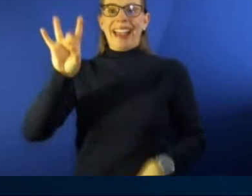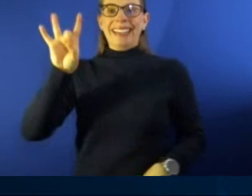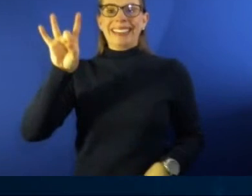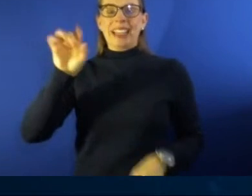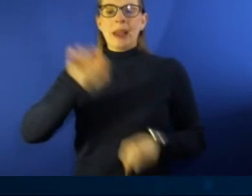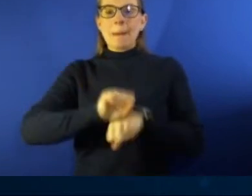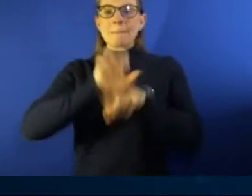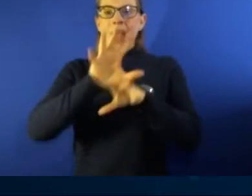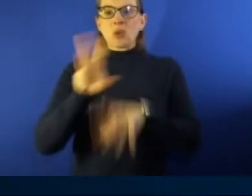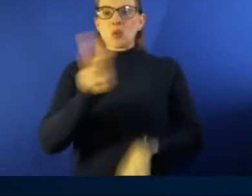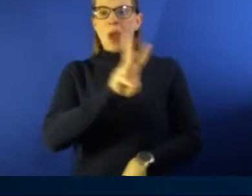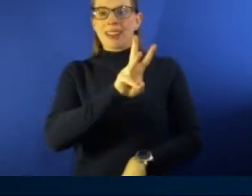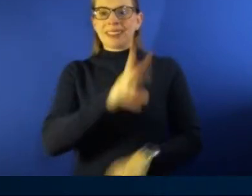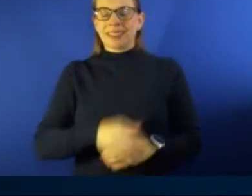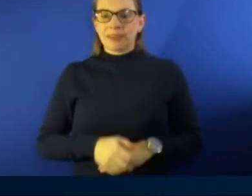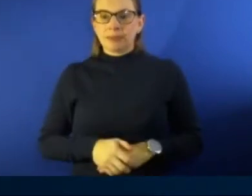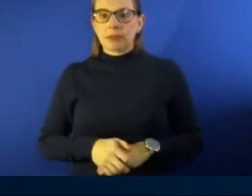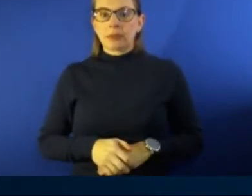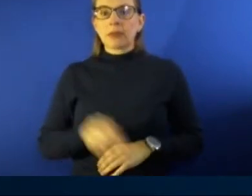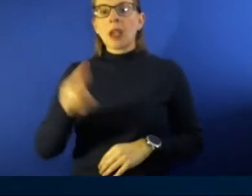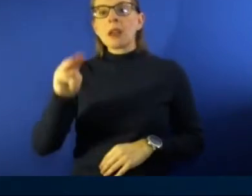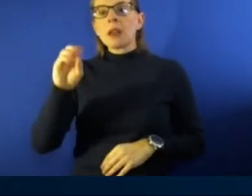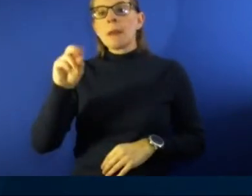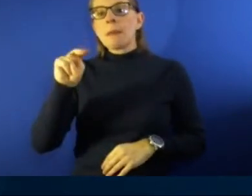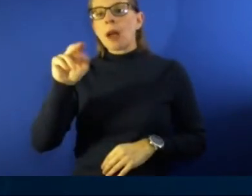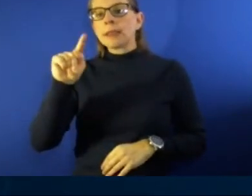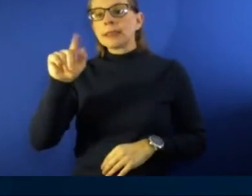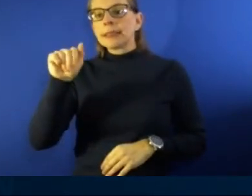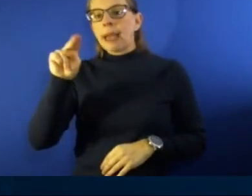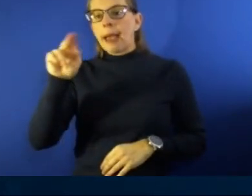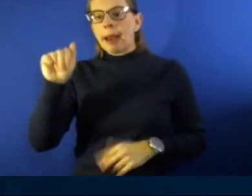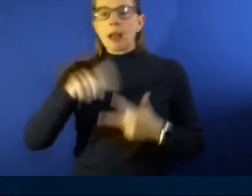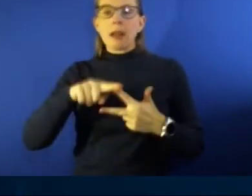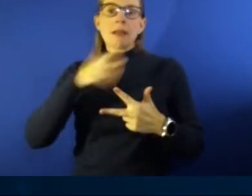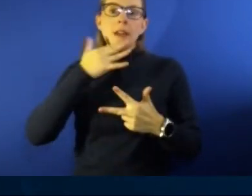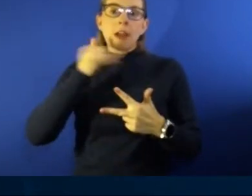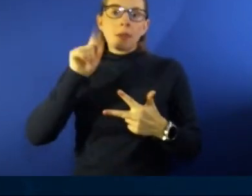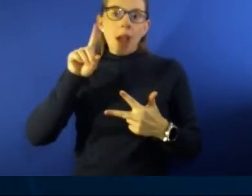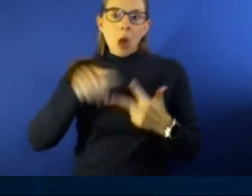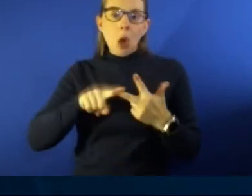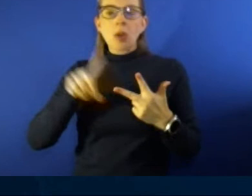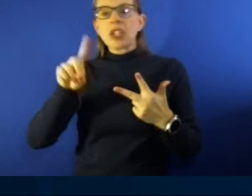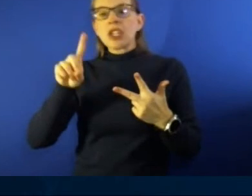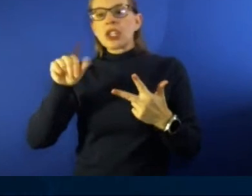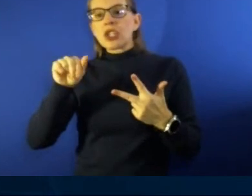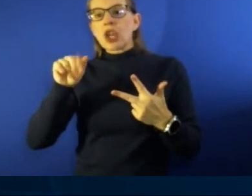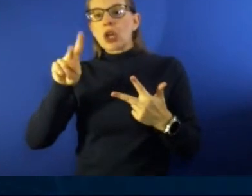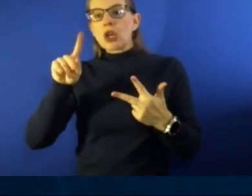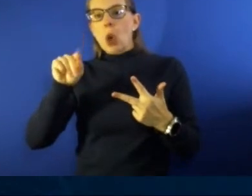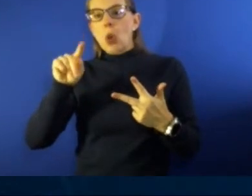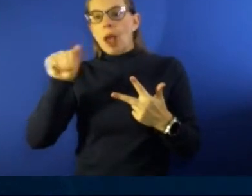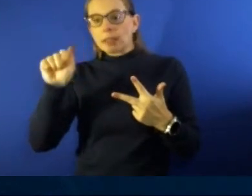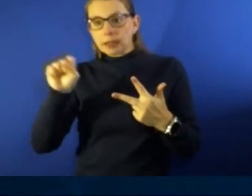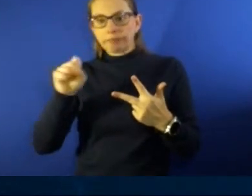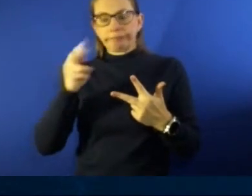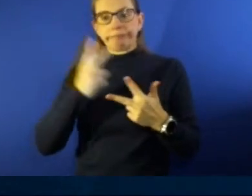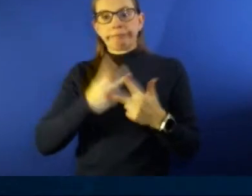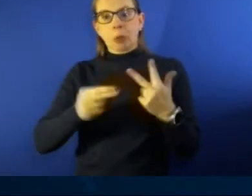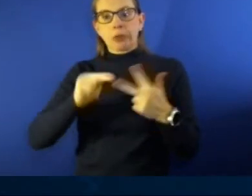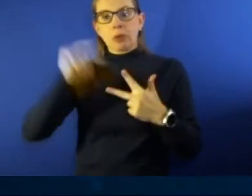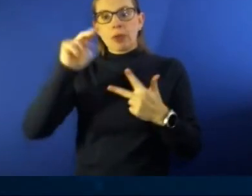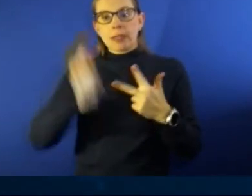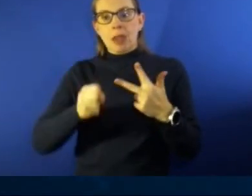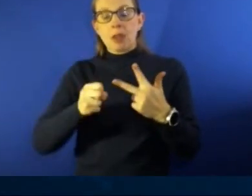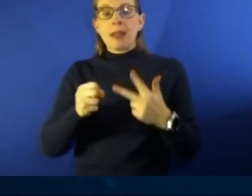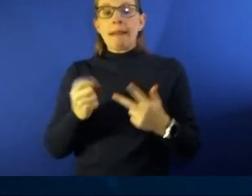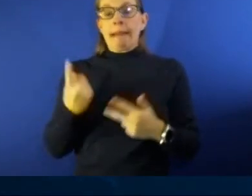that is going to be like Montana, Colorado, Wyoming, the Dakotas. And so, as much as last year's winter wave really